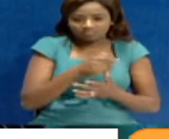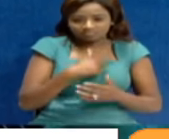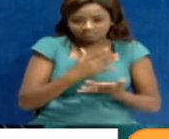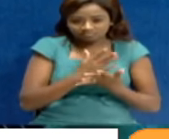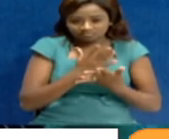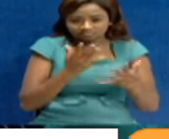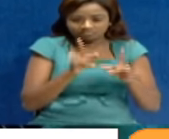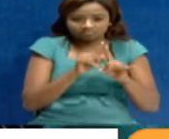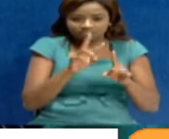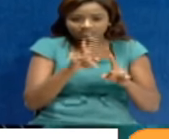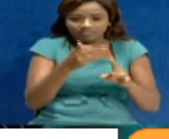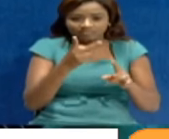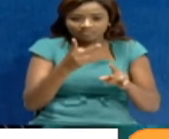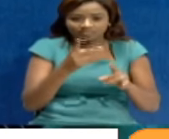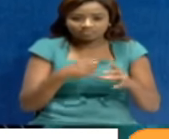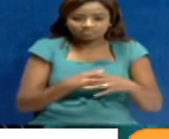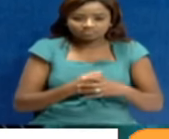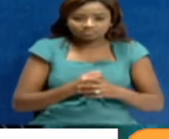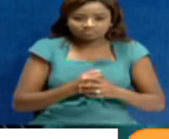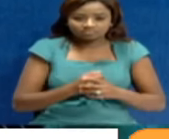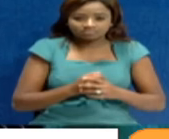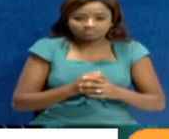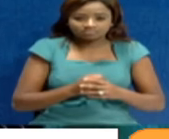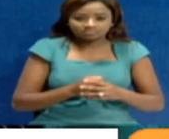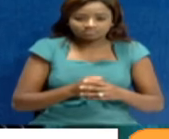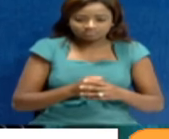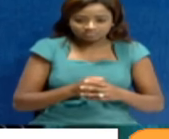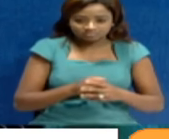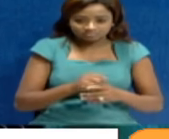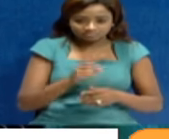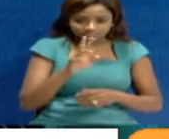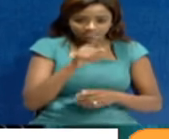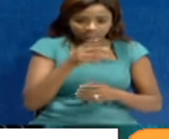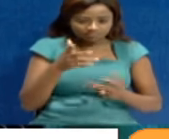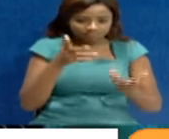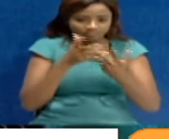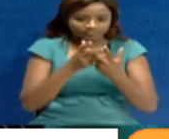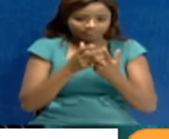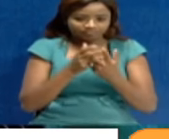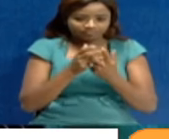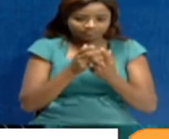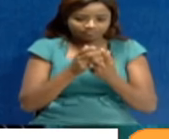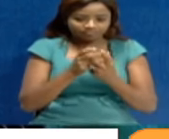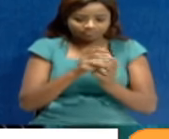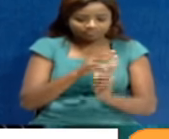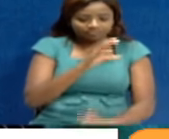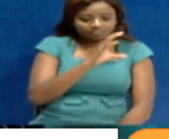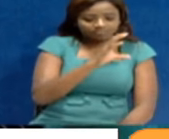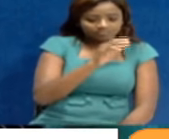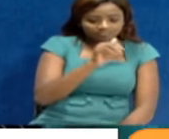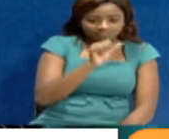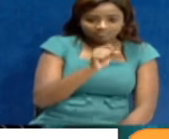The second limb, which is at the twin limb, that relates now to the office of the chief administrative secretaries, mm-hmm. There's the question